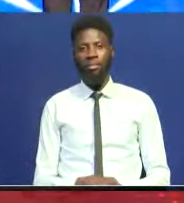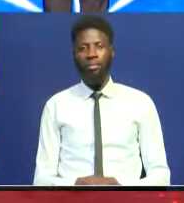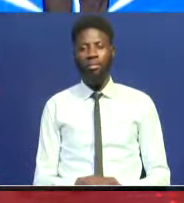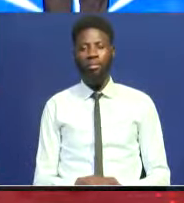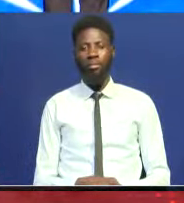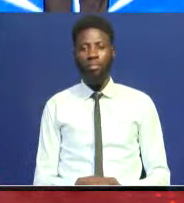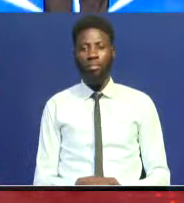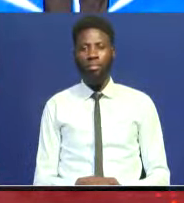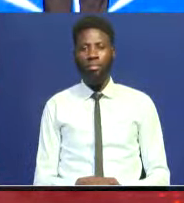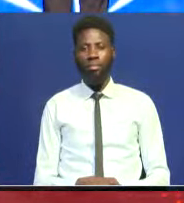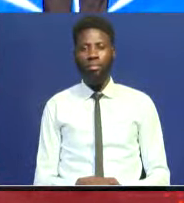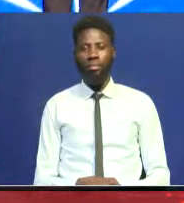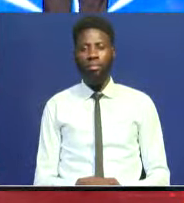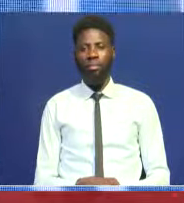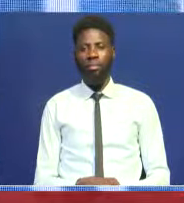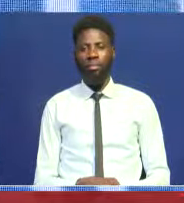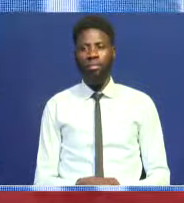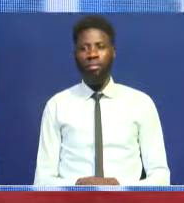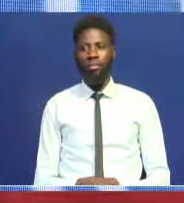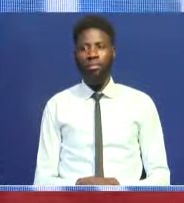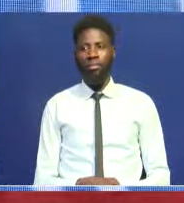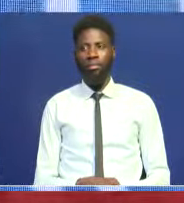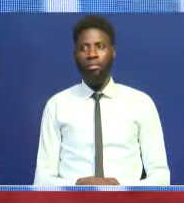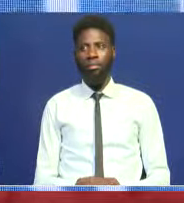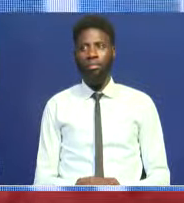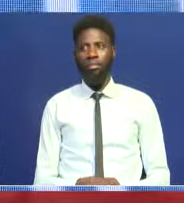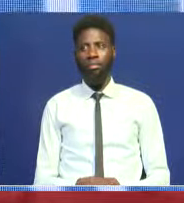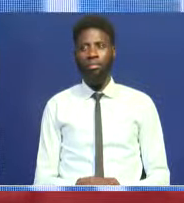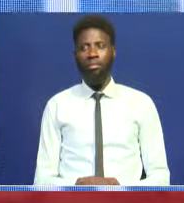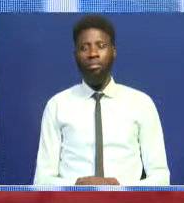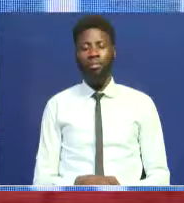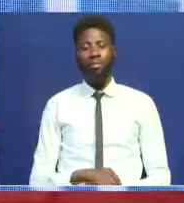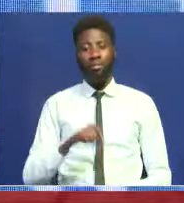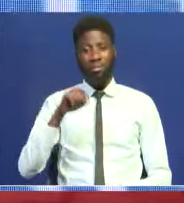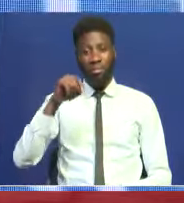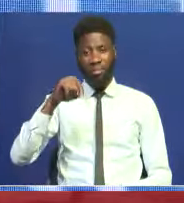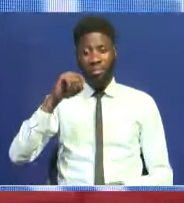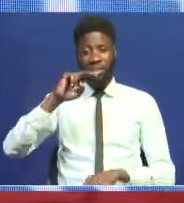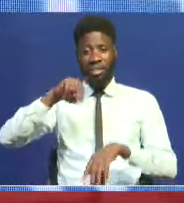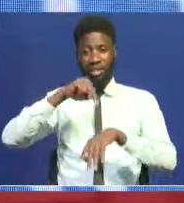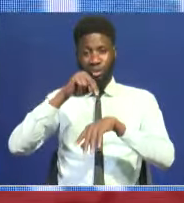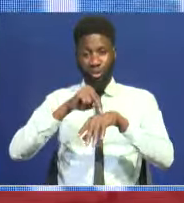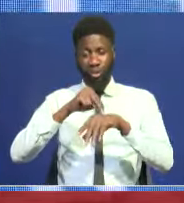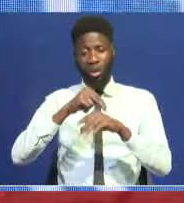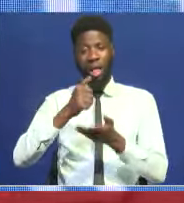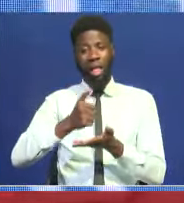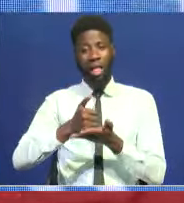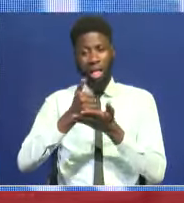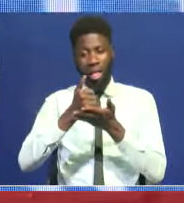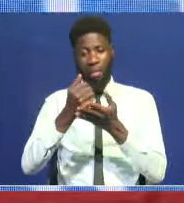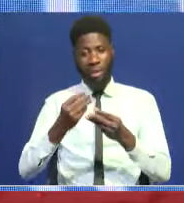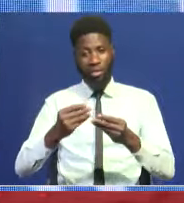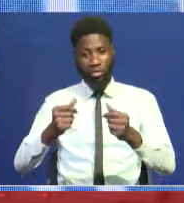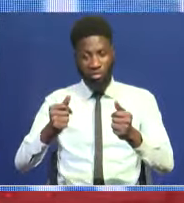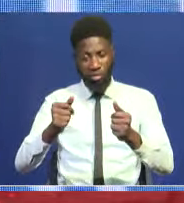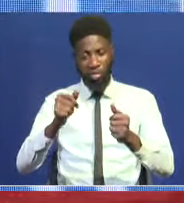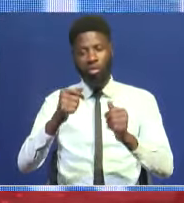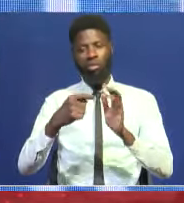Jesus' name. This Healing the Nation crusade is testament of what we can